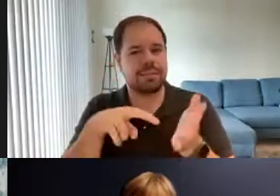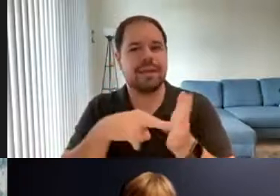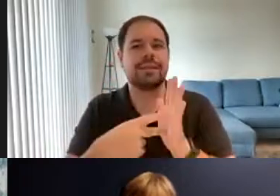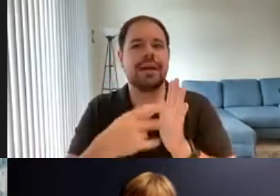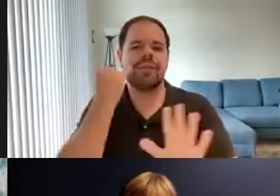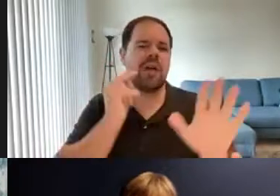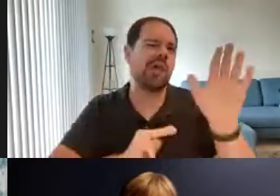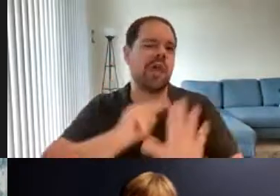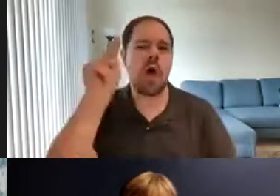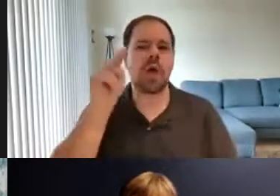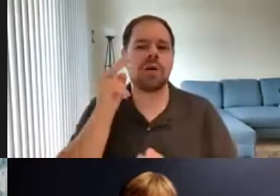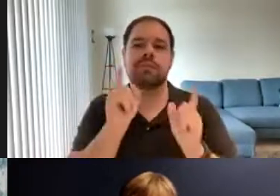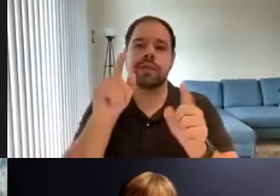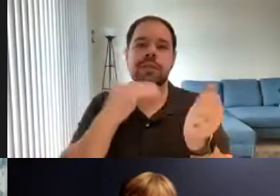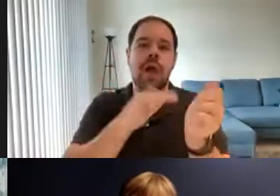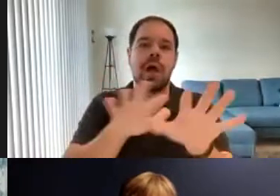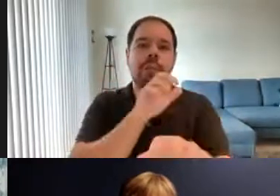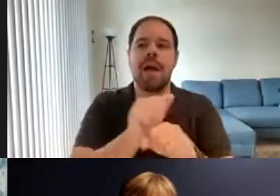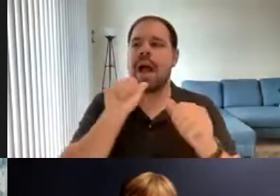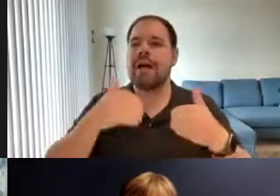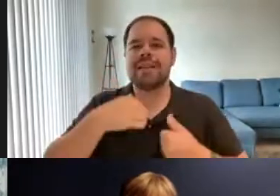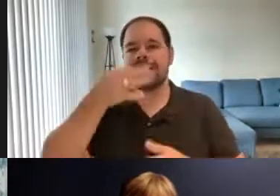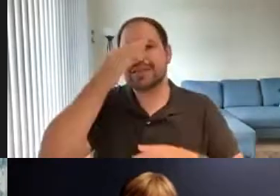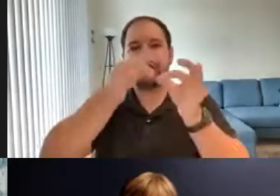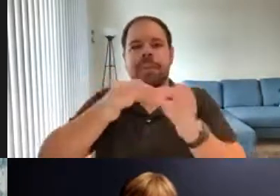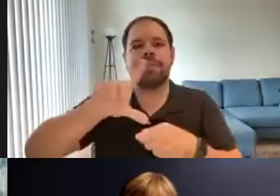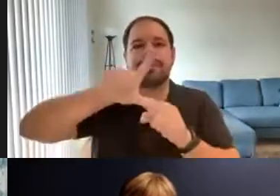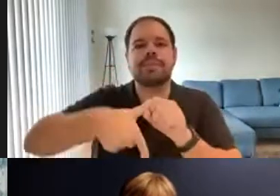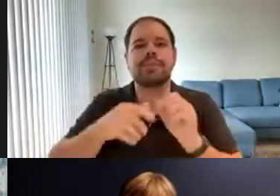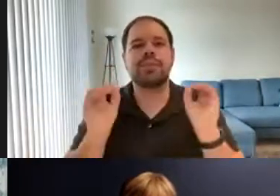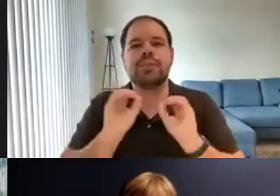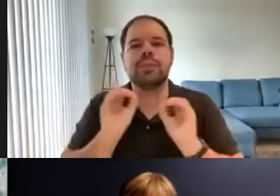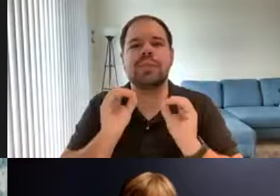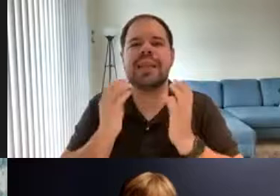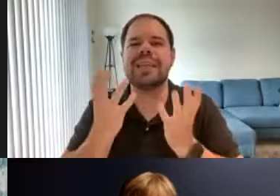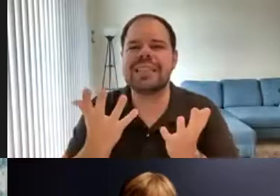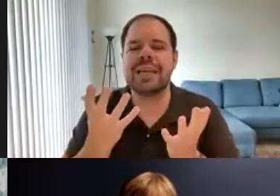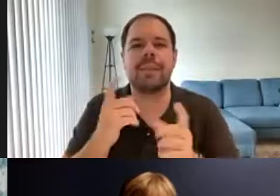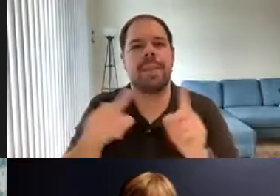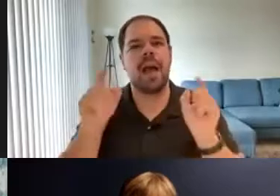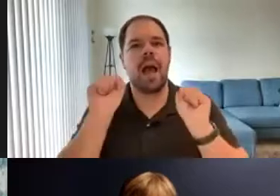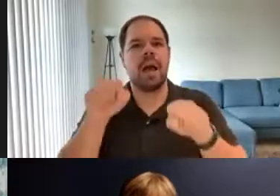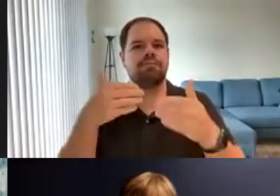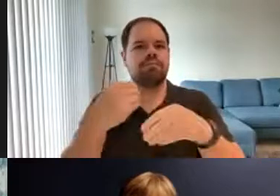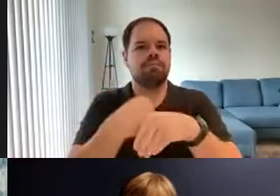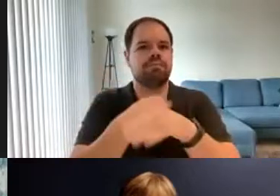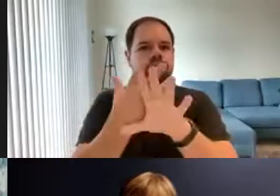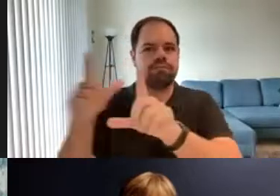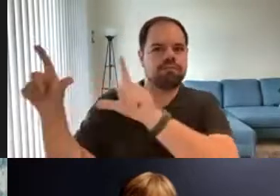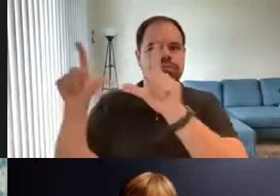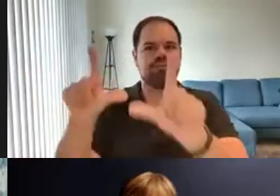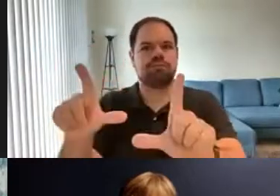when we talk about interpreters all over New Hampshire. So if somebody's in the northern country and they have an appointment, their access to interpreter may be